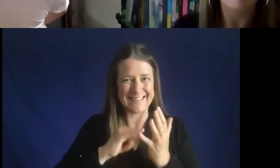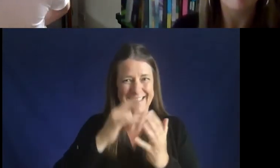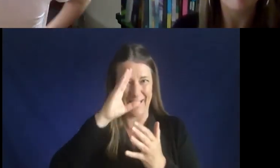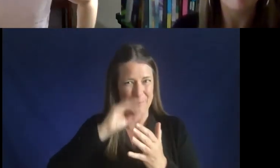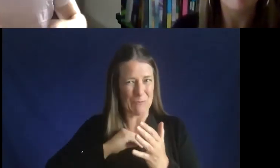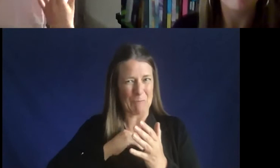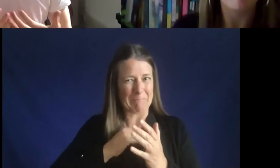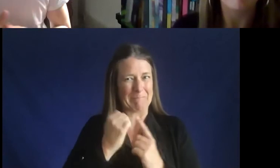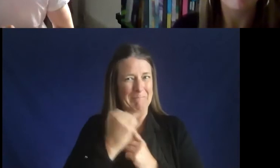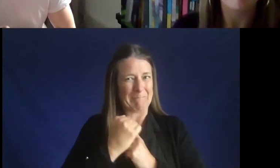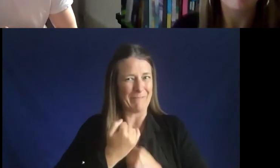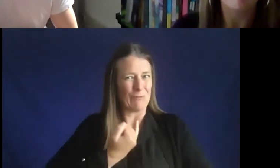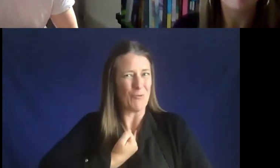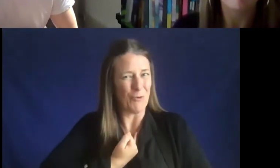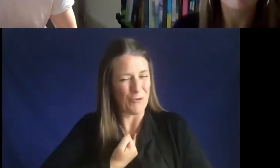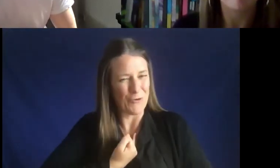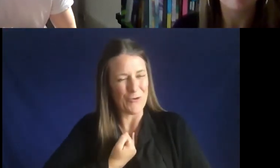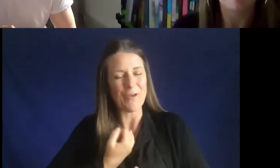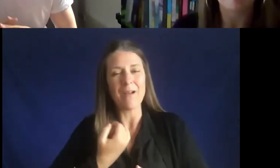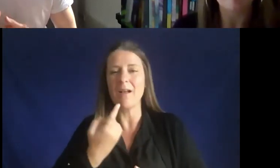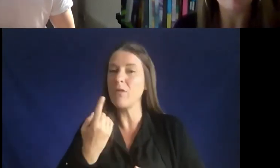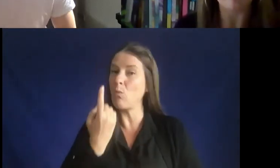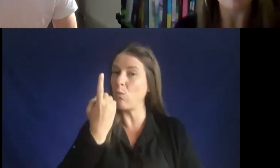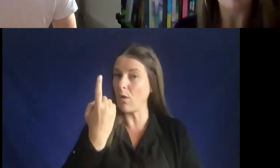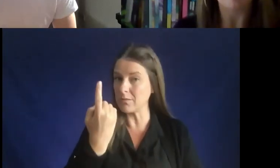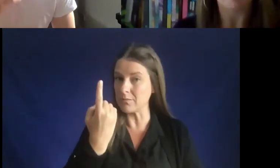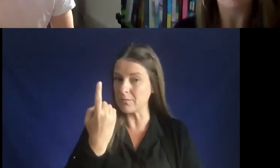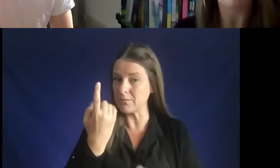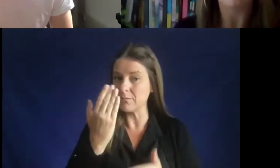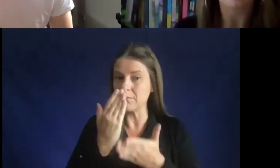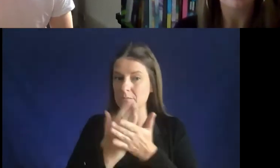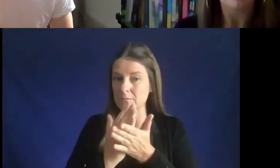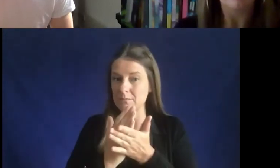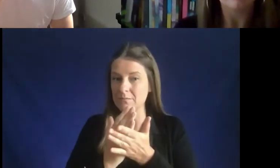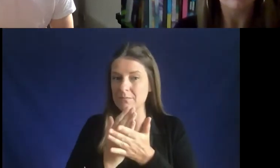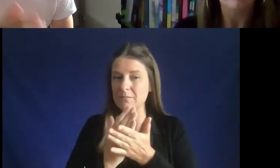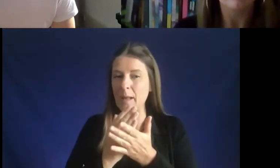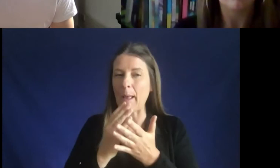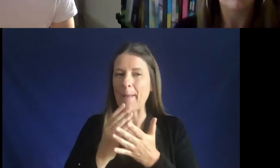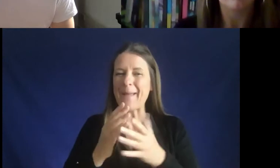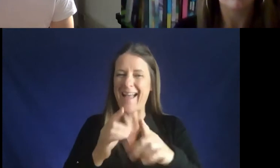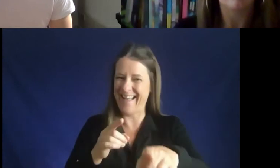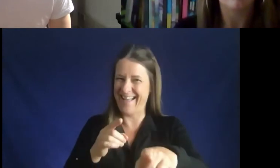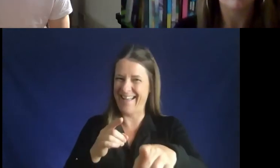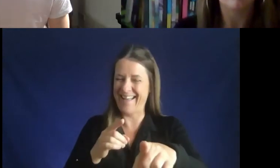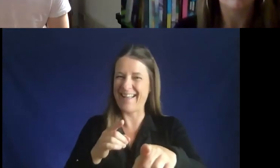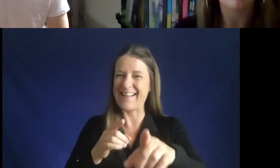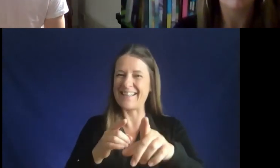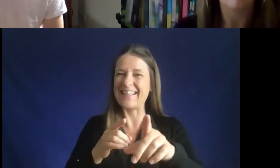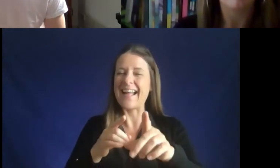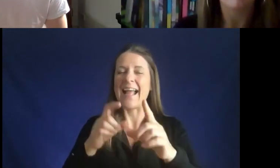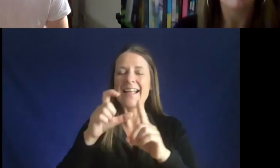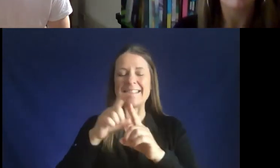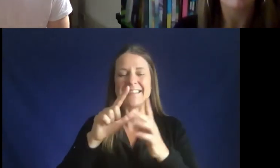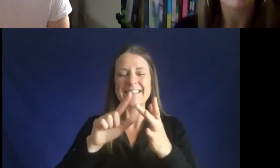slow. But there is a piece that is a music writing project. Distant Voices, that's the very one